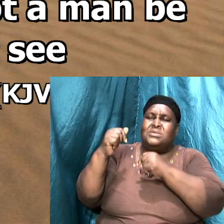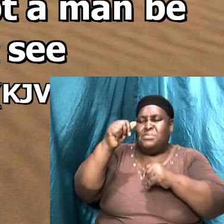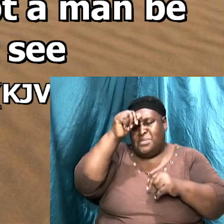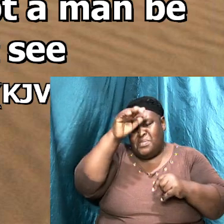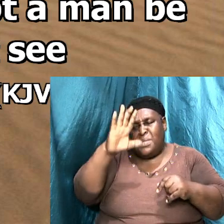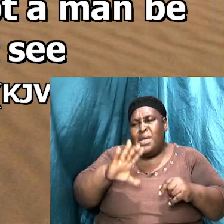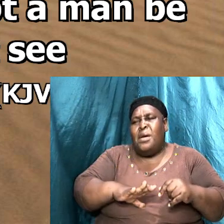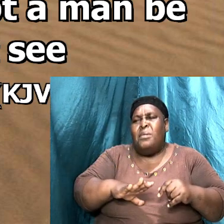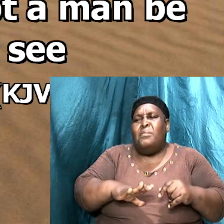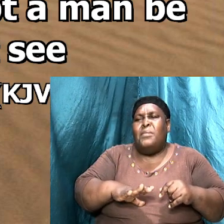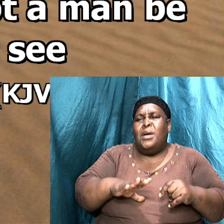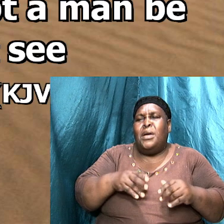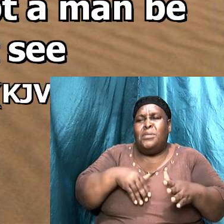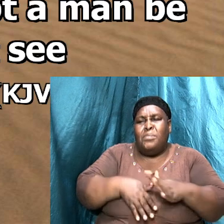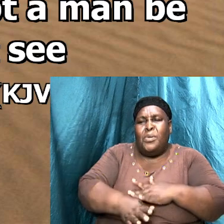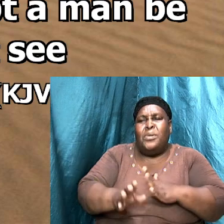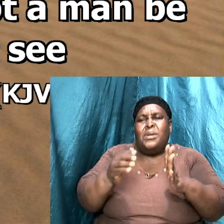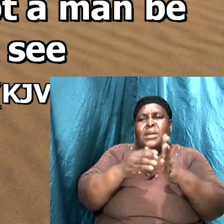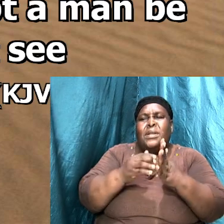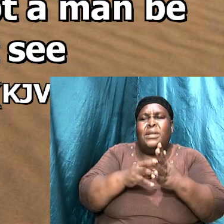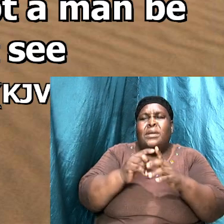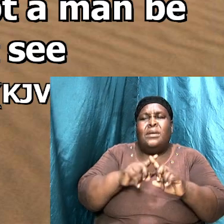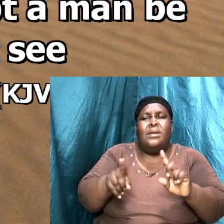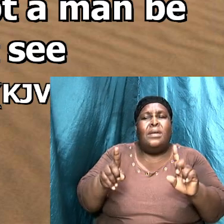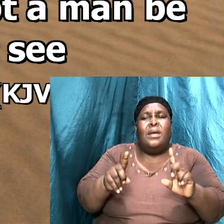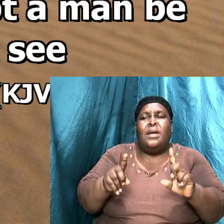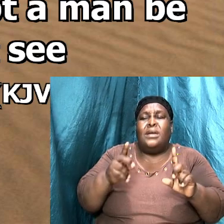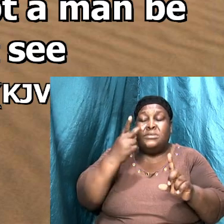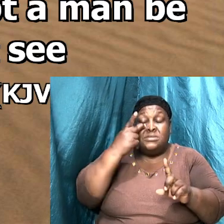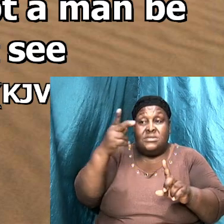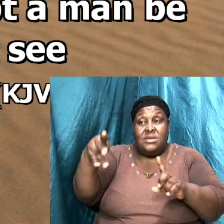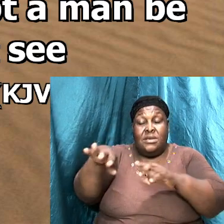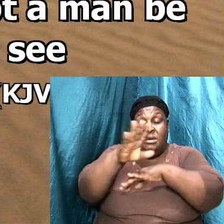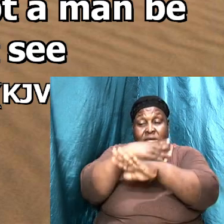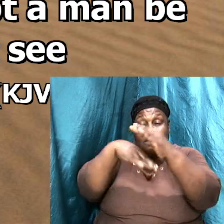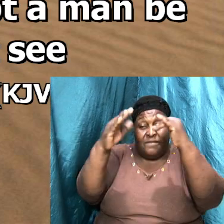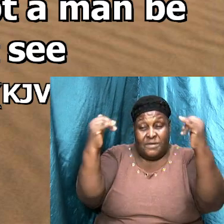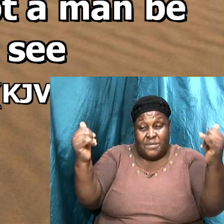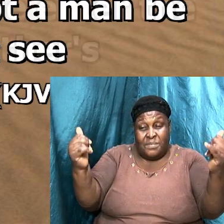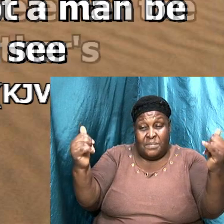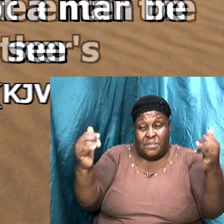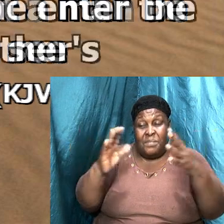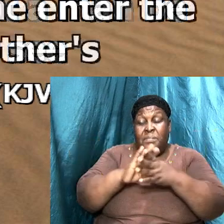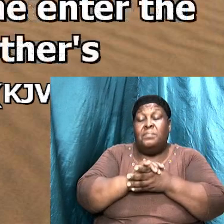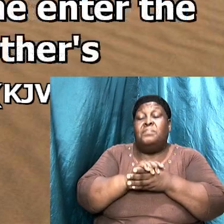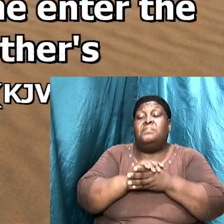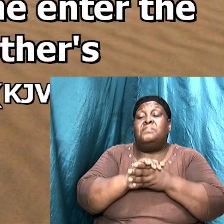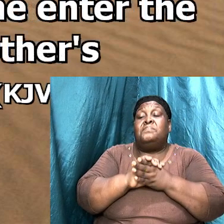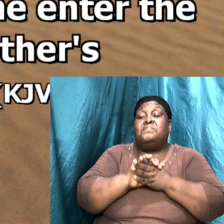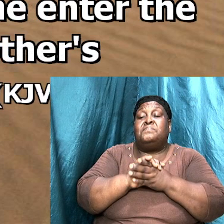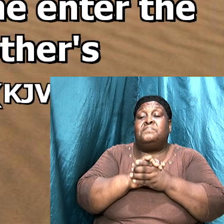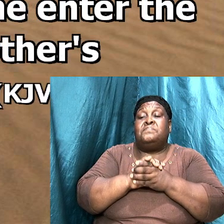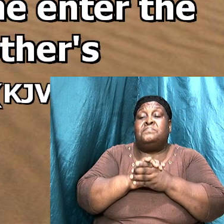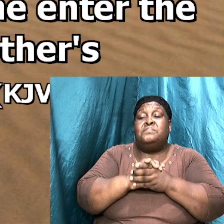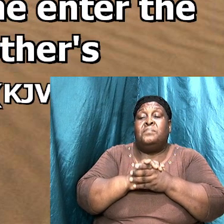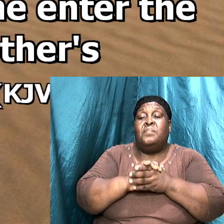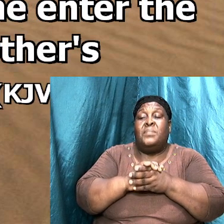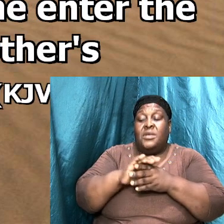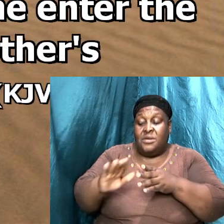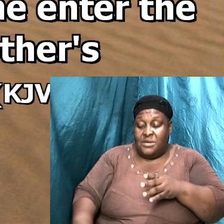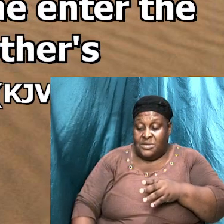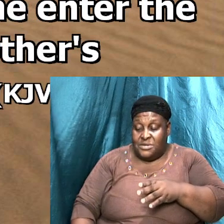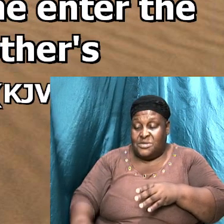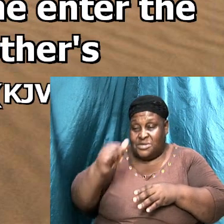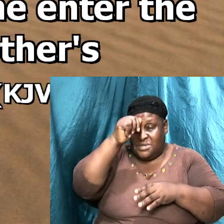born again, he cannot see the kingdom of God. Nicodemus said